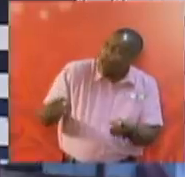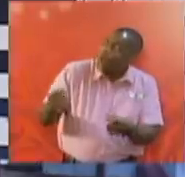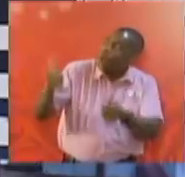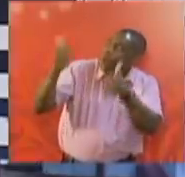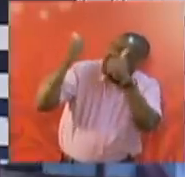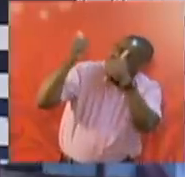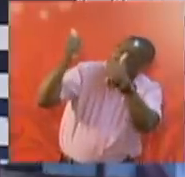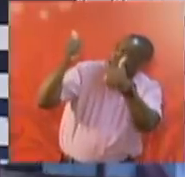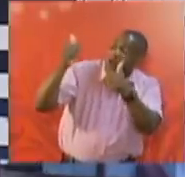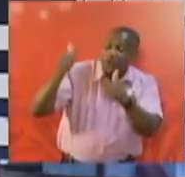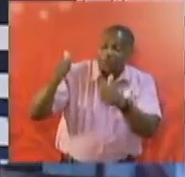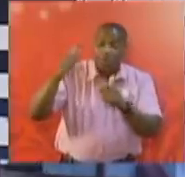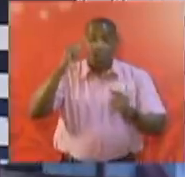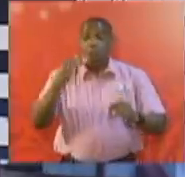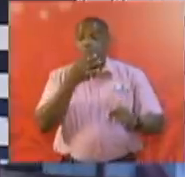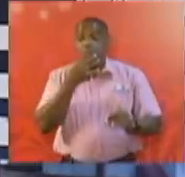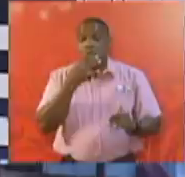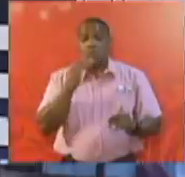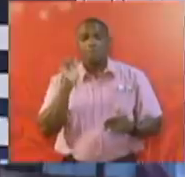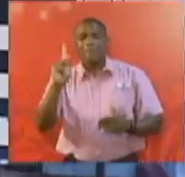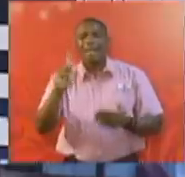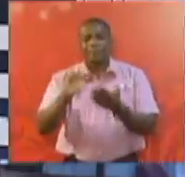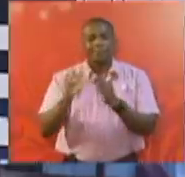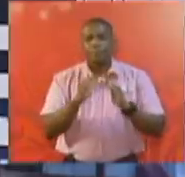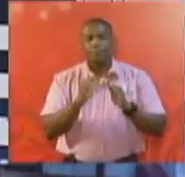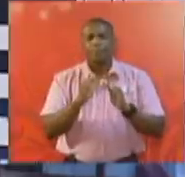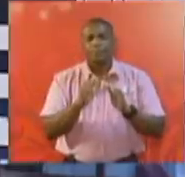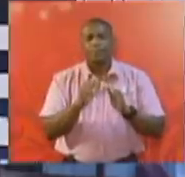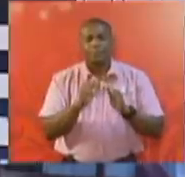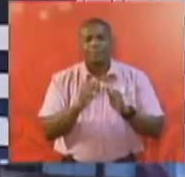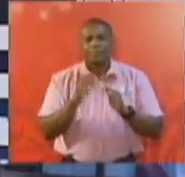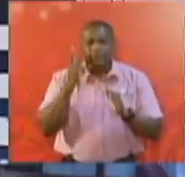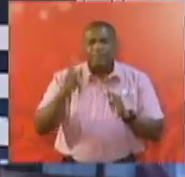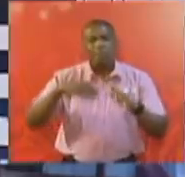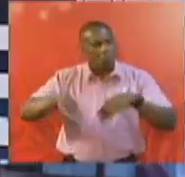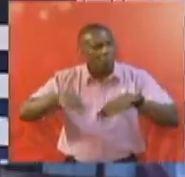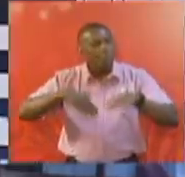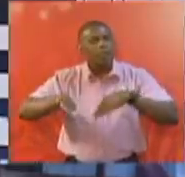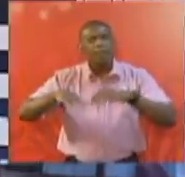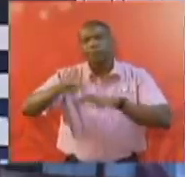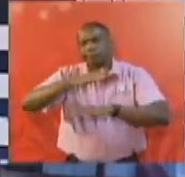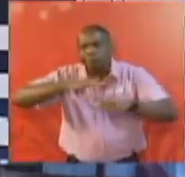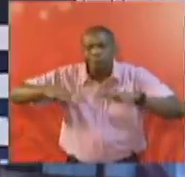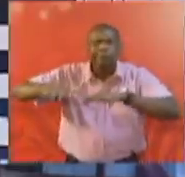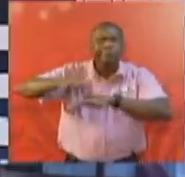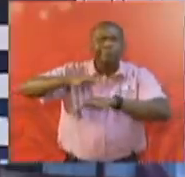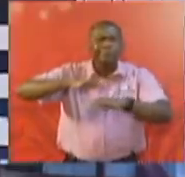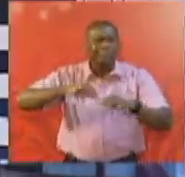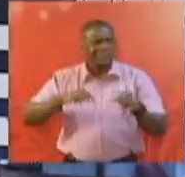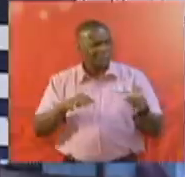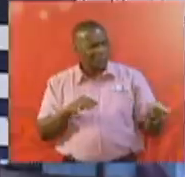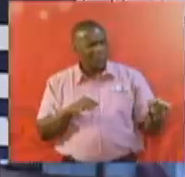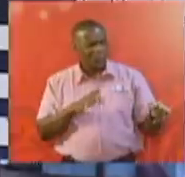out in the community pretty soon. That is one of the, what shall I say, the high points in ICU. We see a fair amount